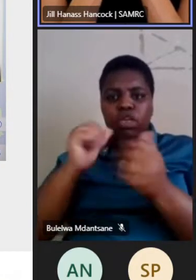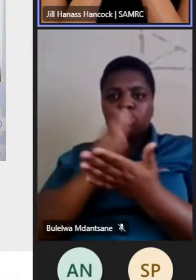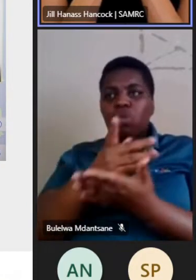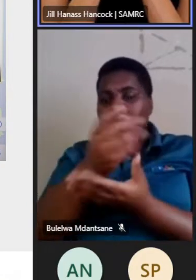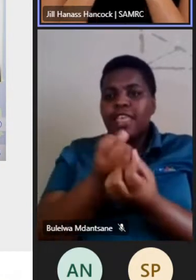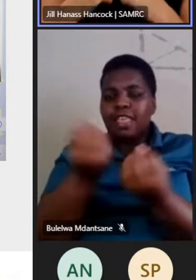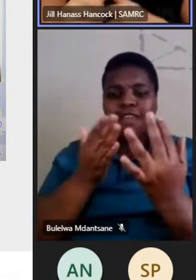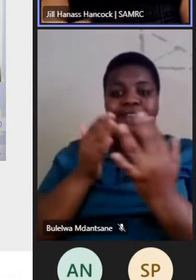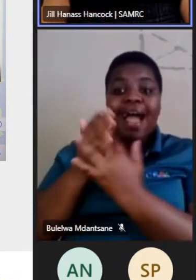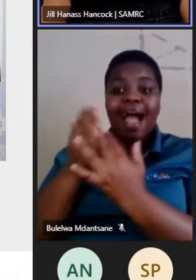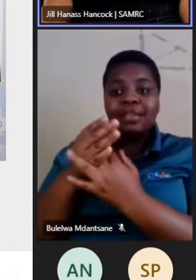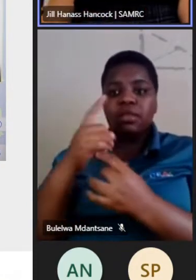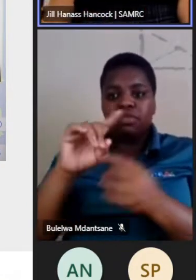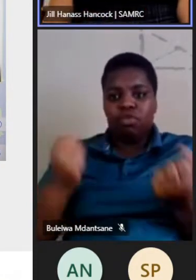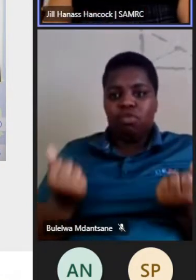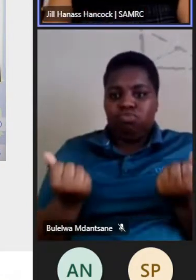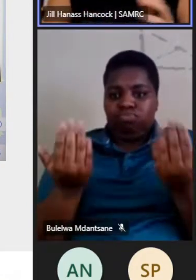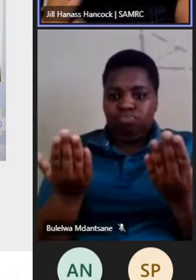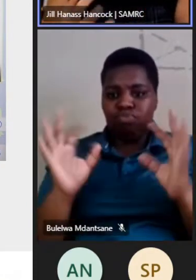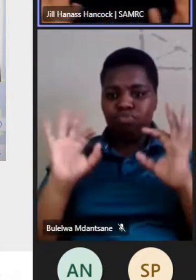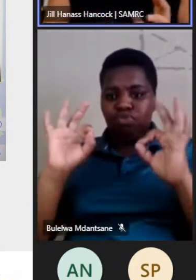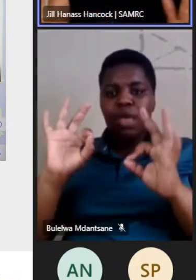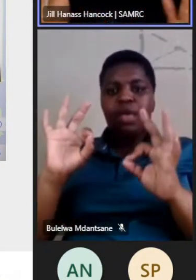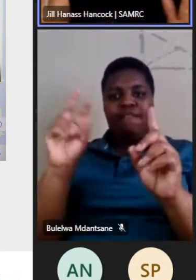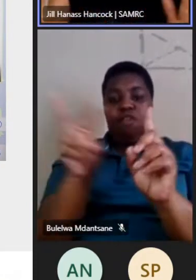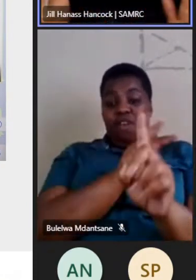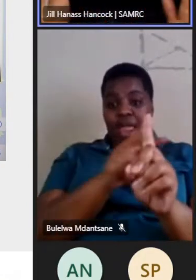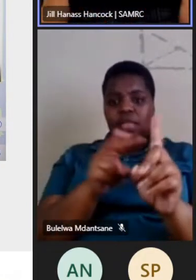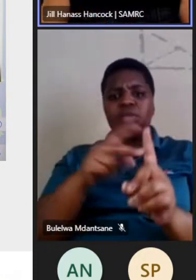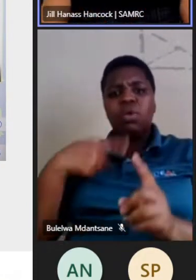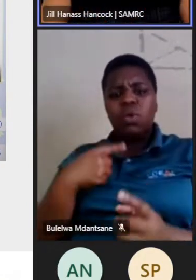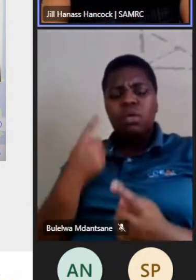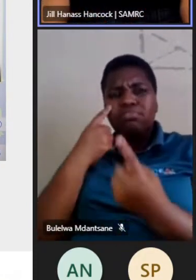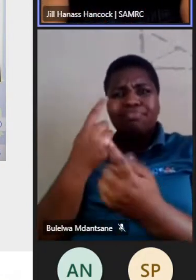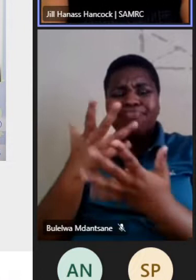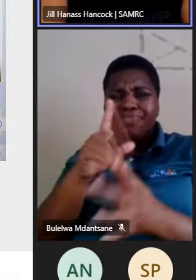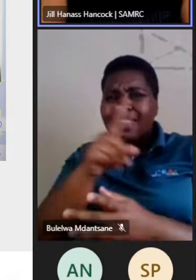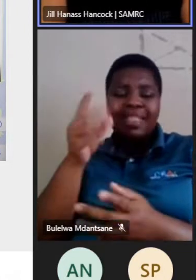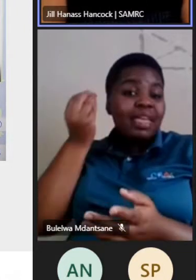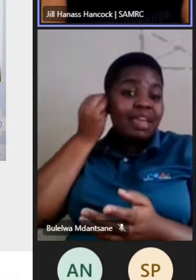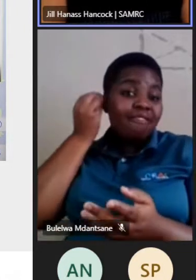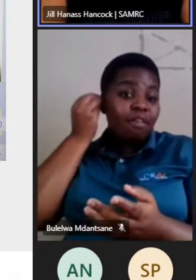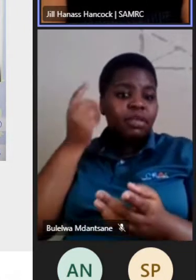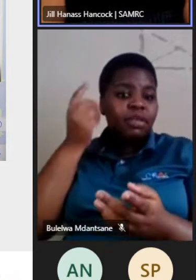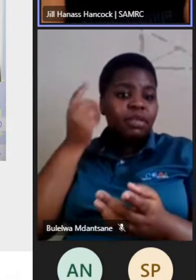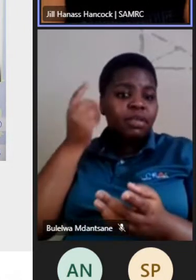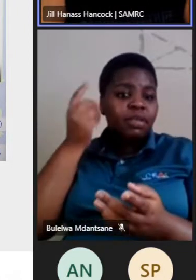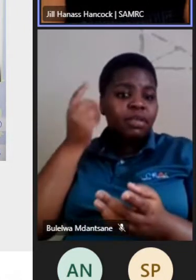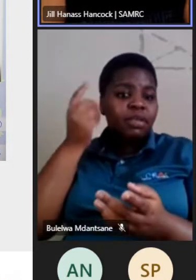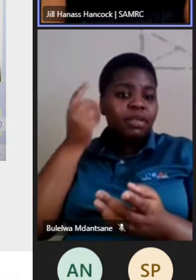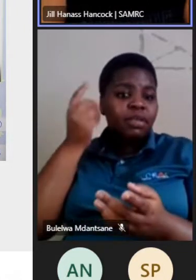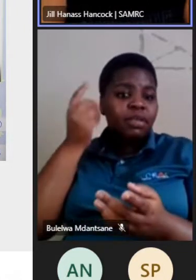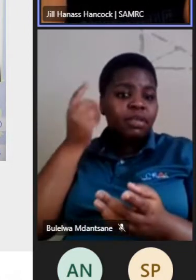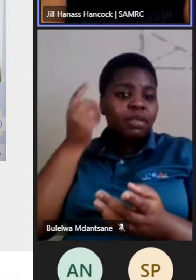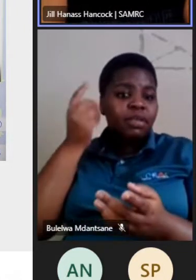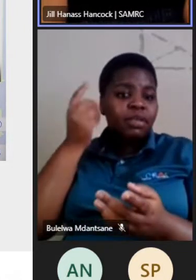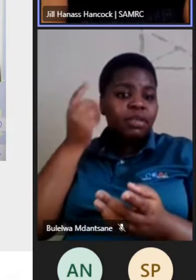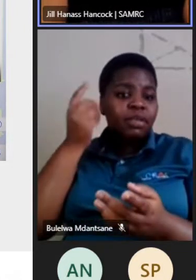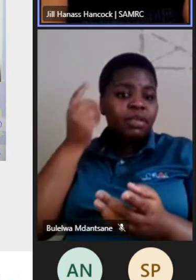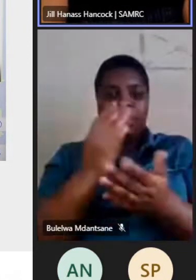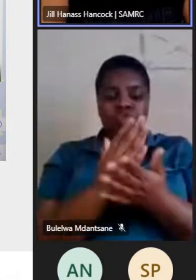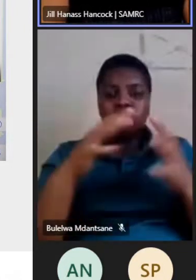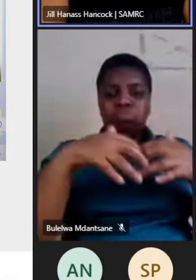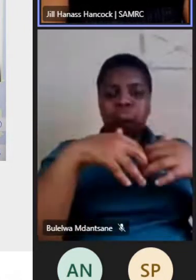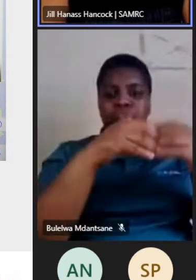health service and exposure to violence. We took then that information from the different data sets and developed case studies, once